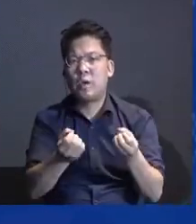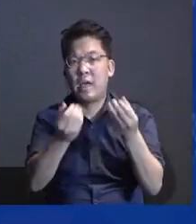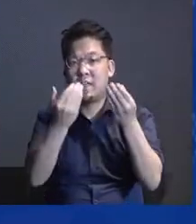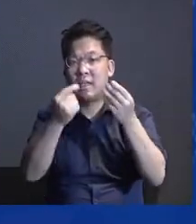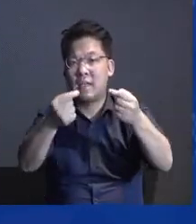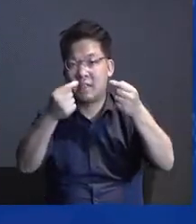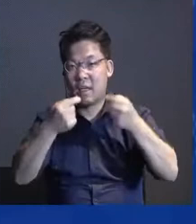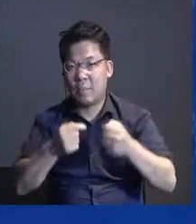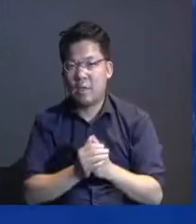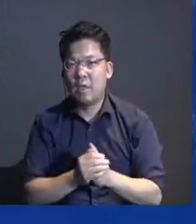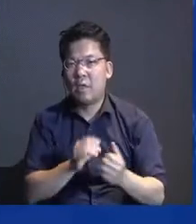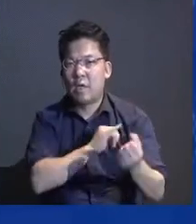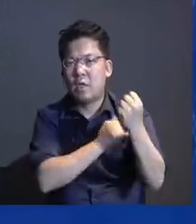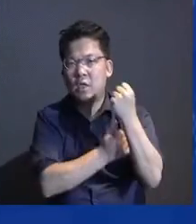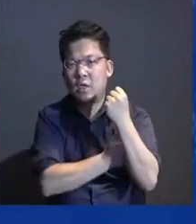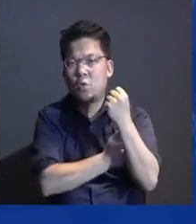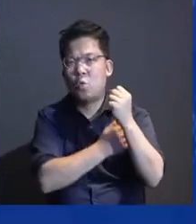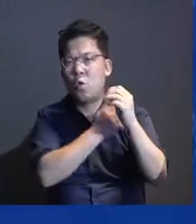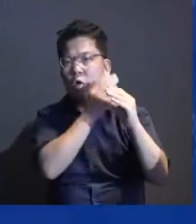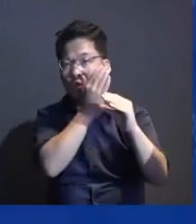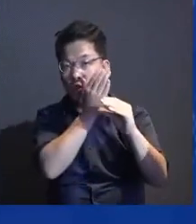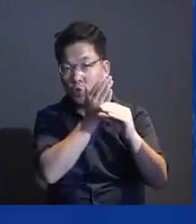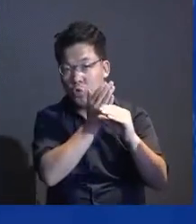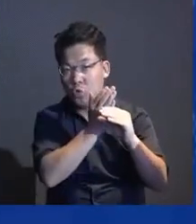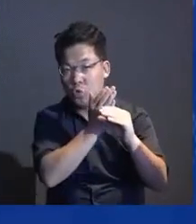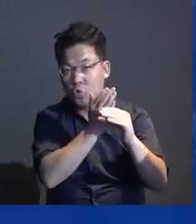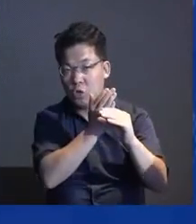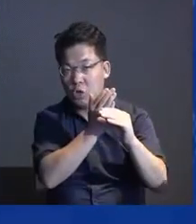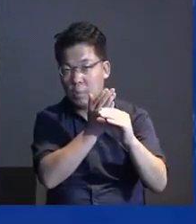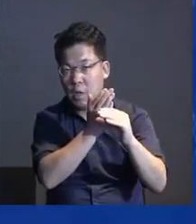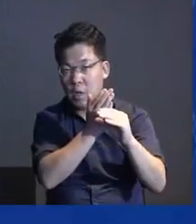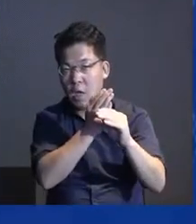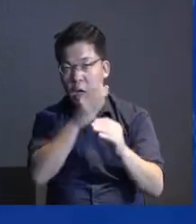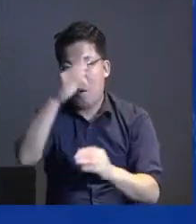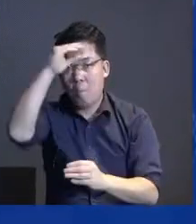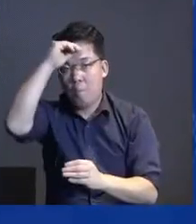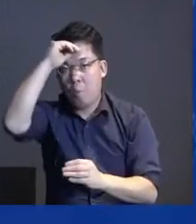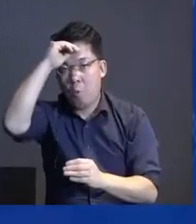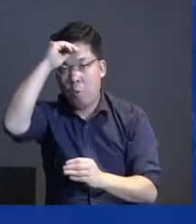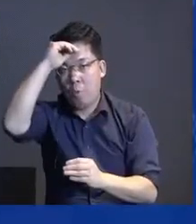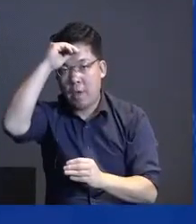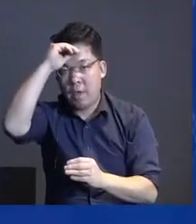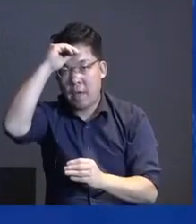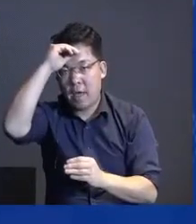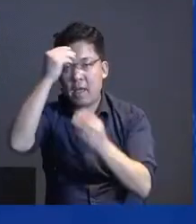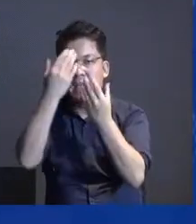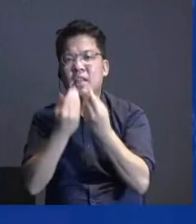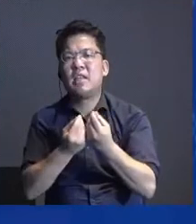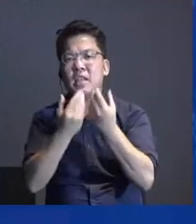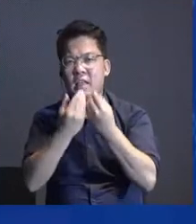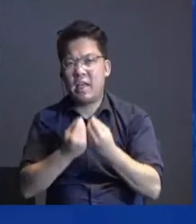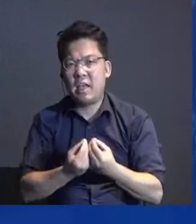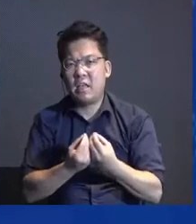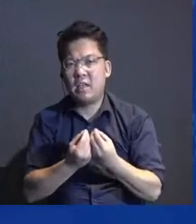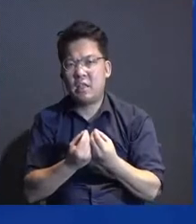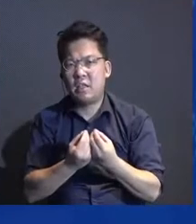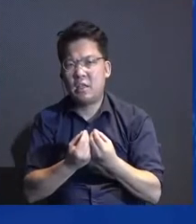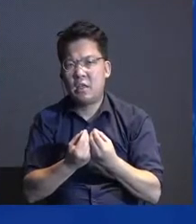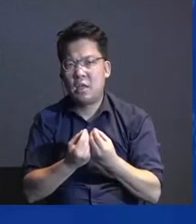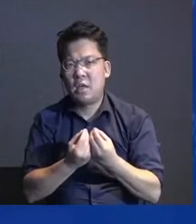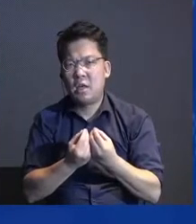In the previous session, we learned that the psychological well-being of the older people